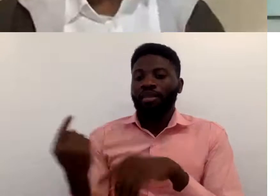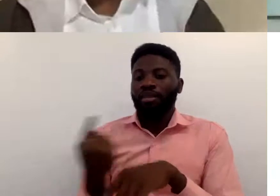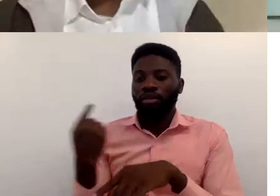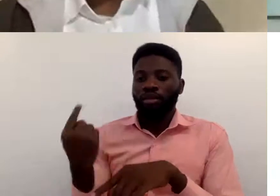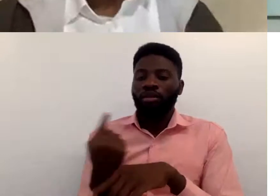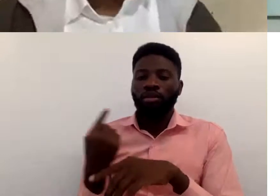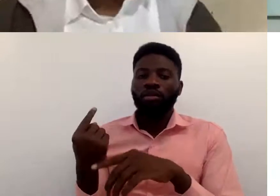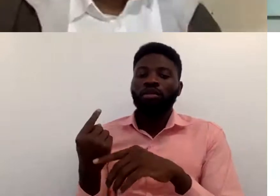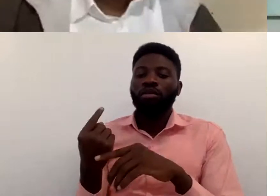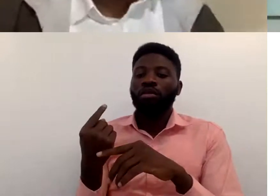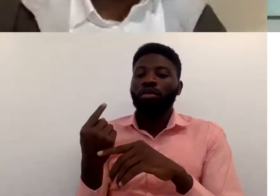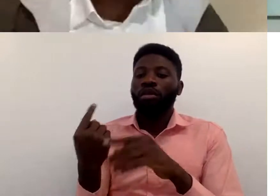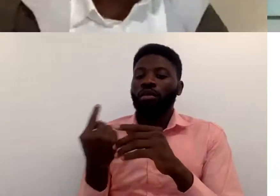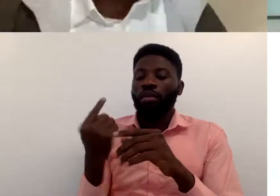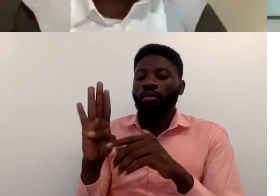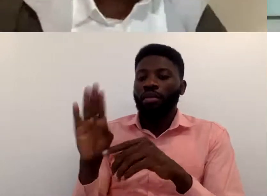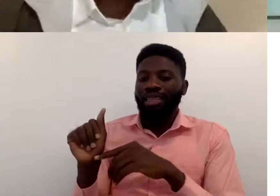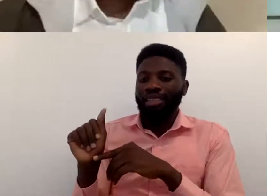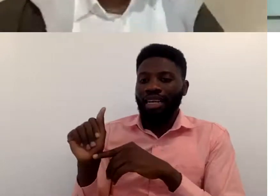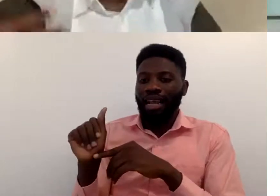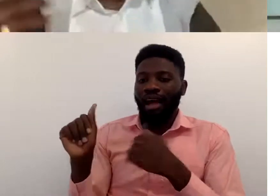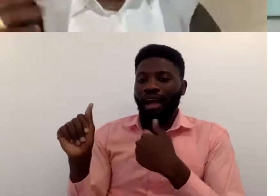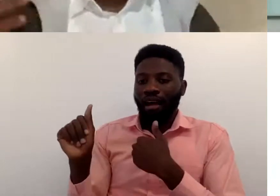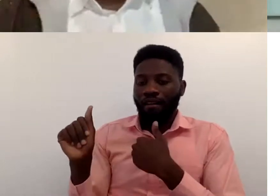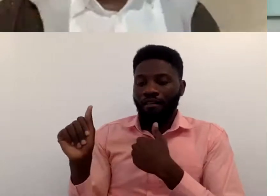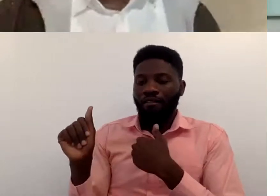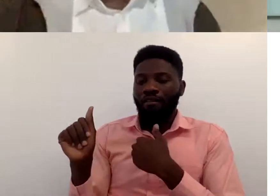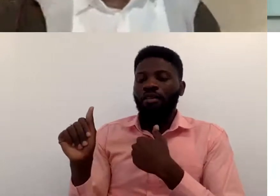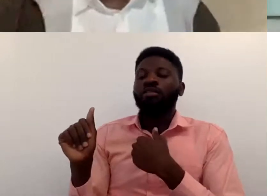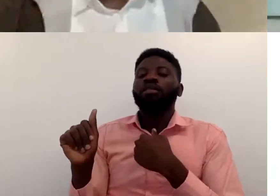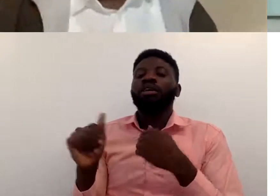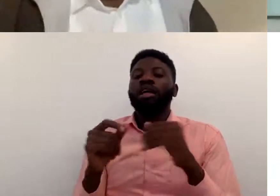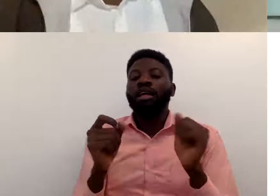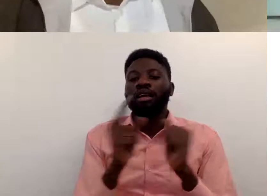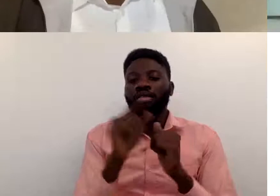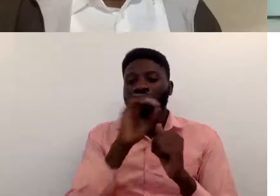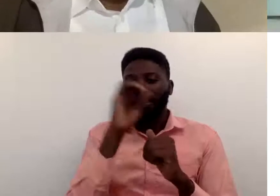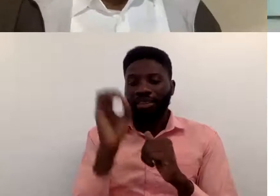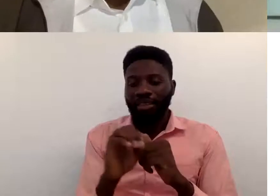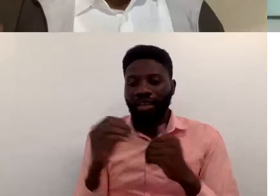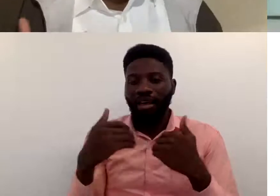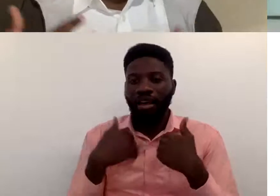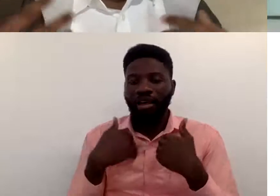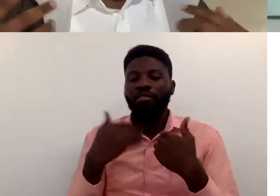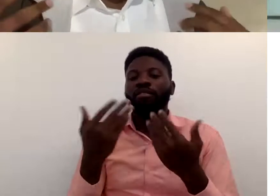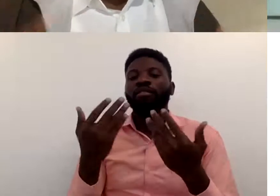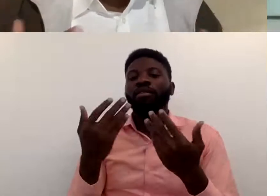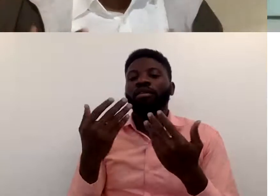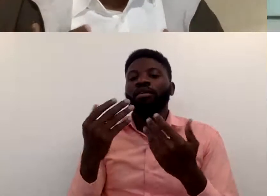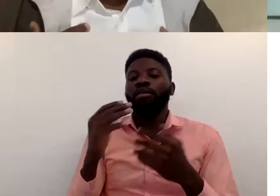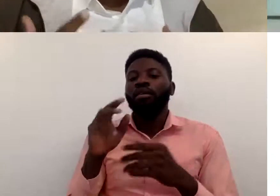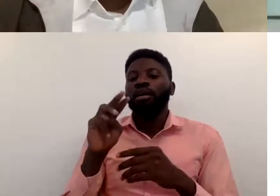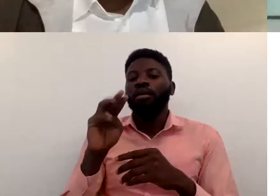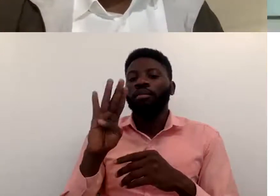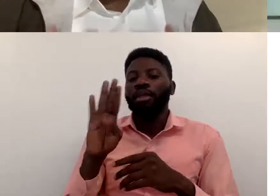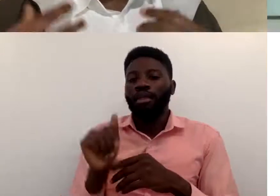some professional course. 11% have their postgraduate degree. So I think by you going out